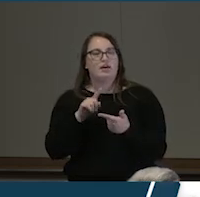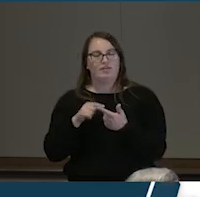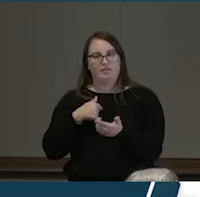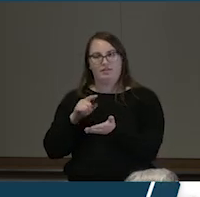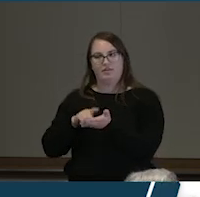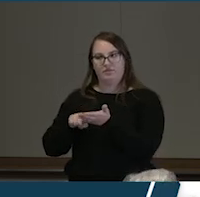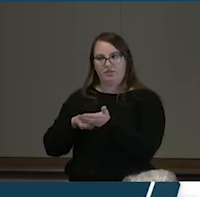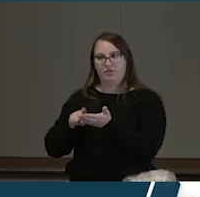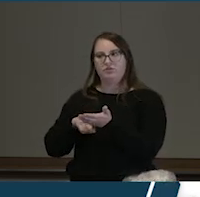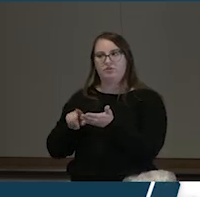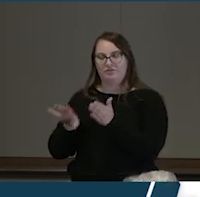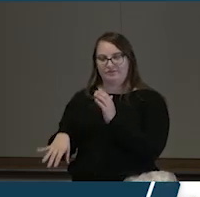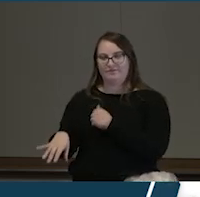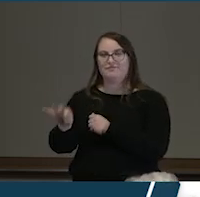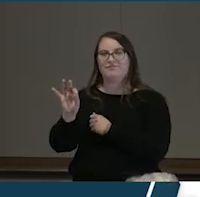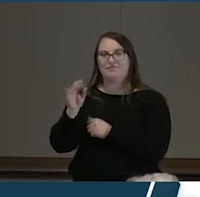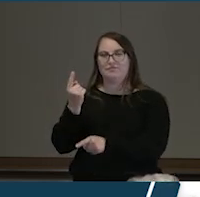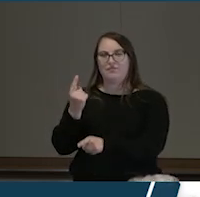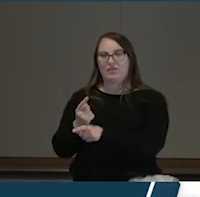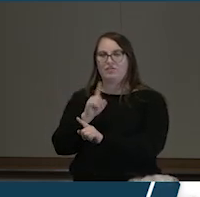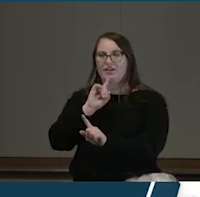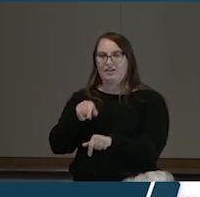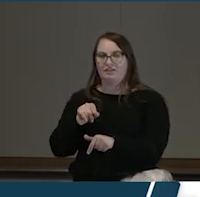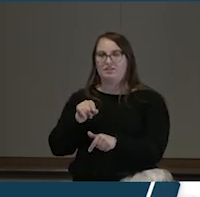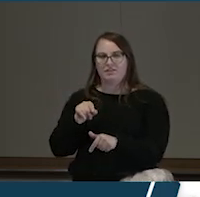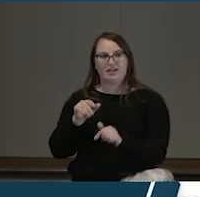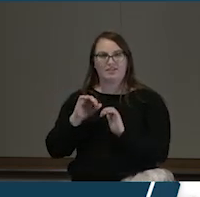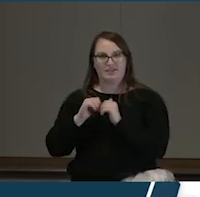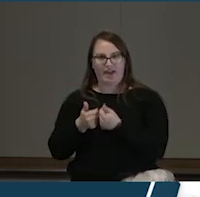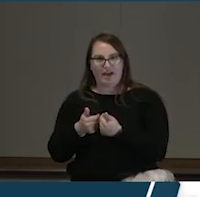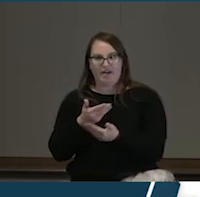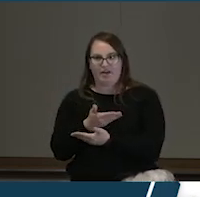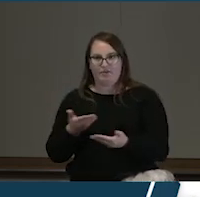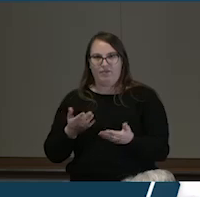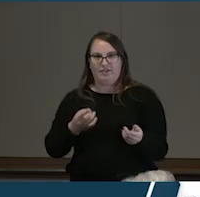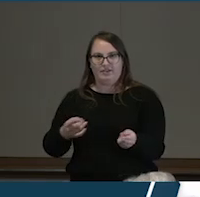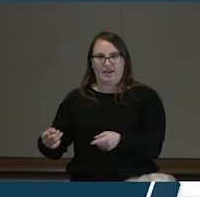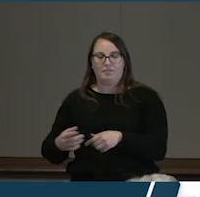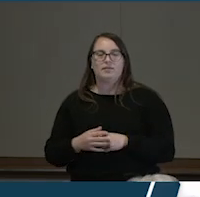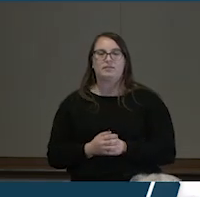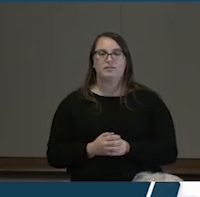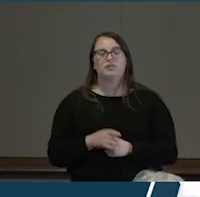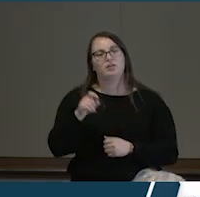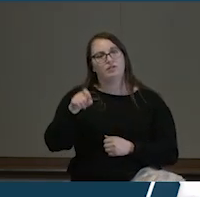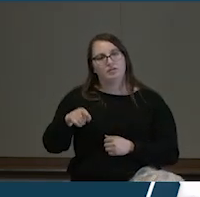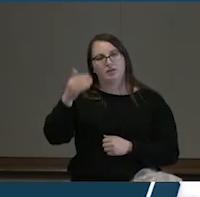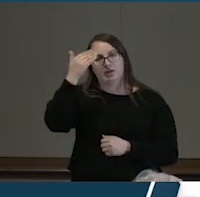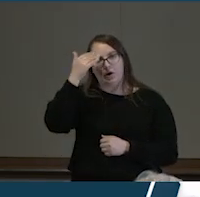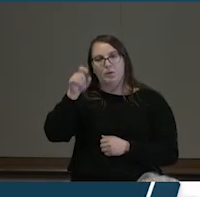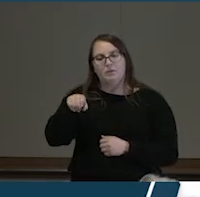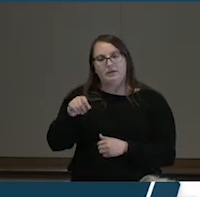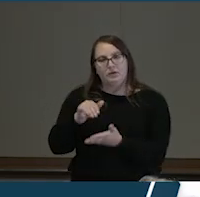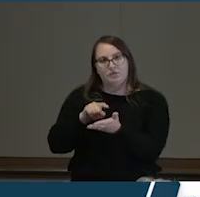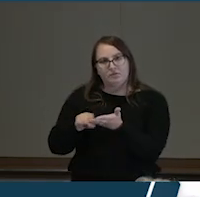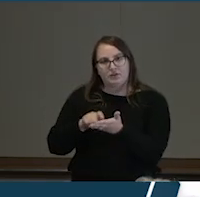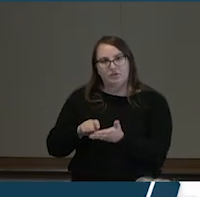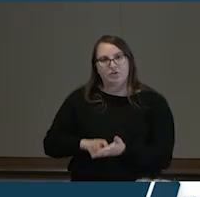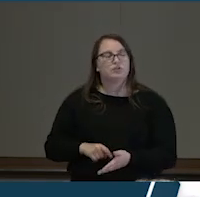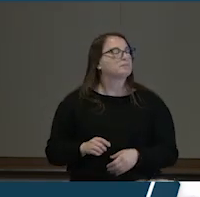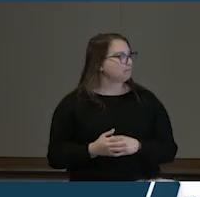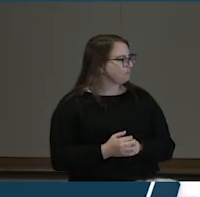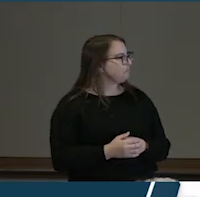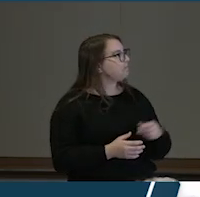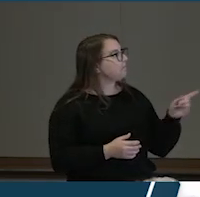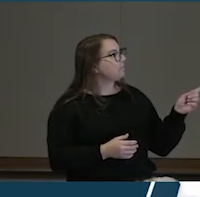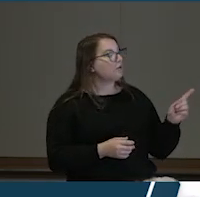right answer. That's when you make things happen. And so wisdom, you have to know the stuff. You have to get information from others. All right, so the applications